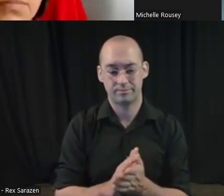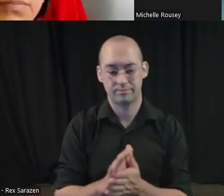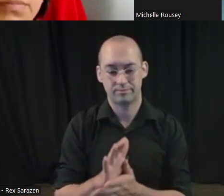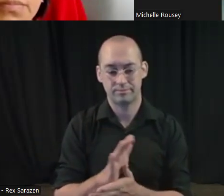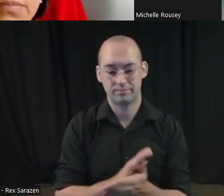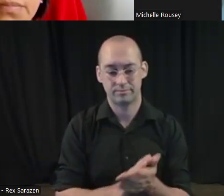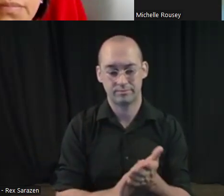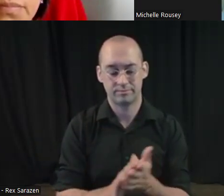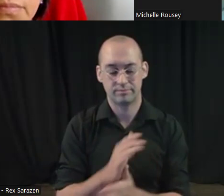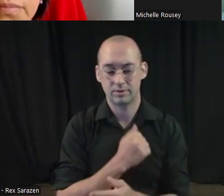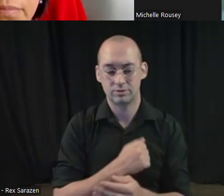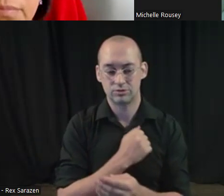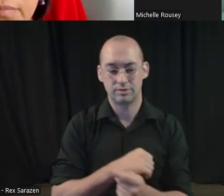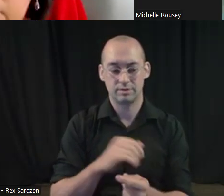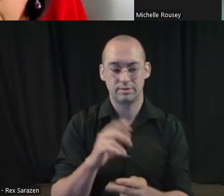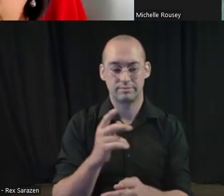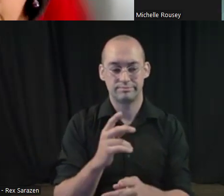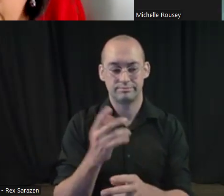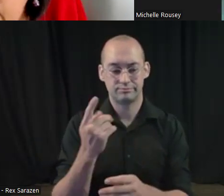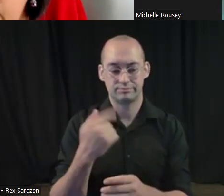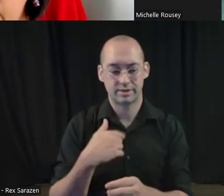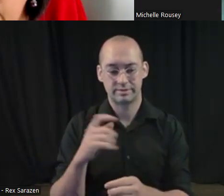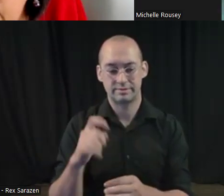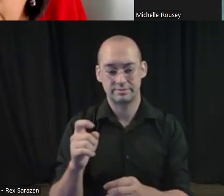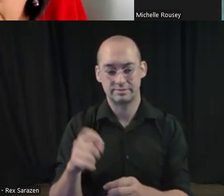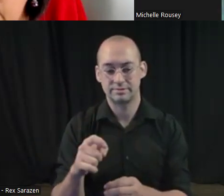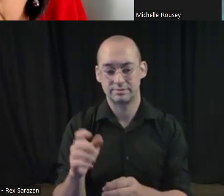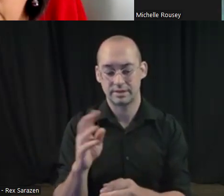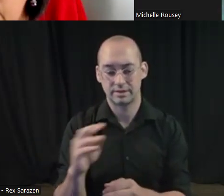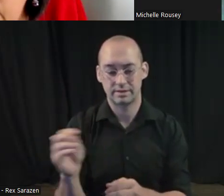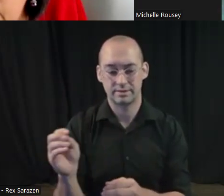Sorry, guys. The care I need, and